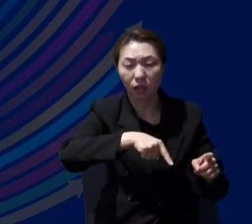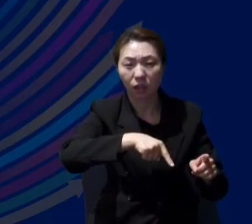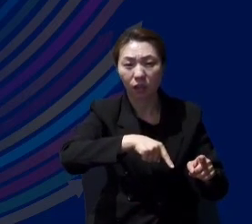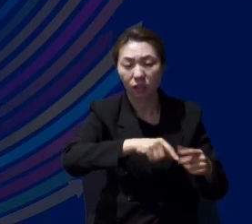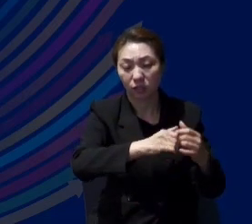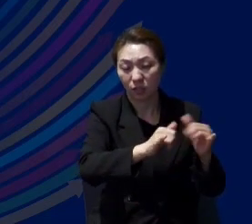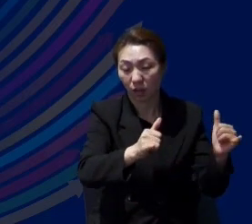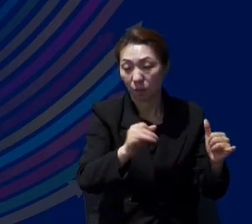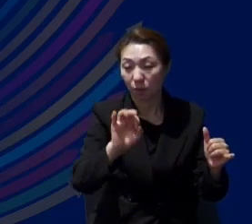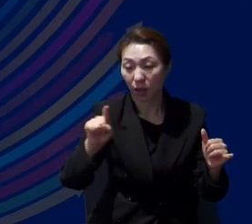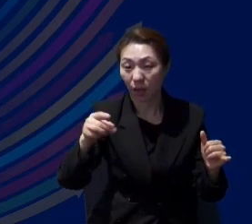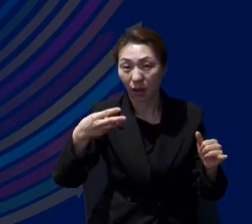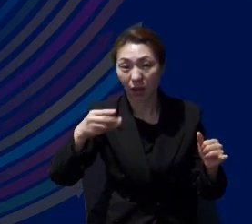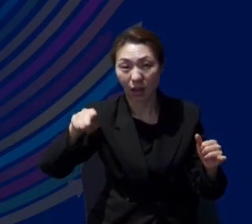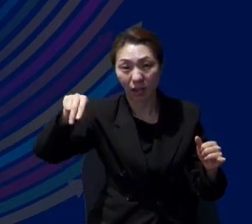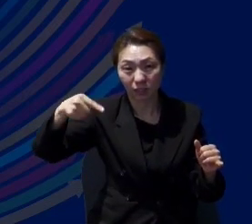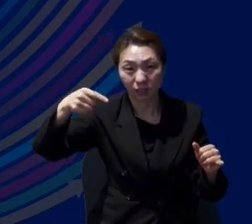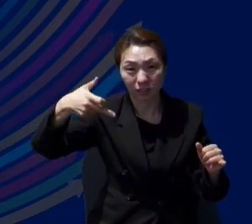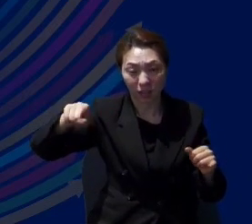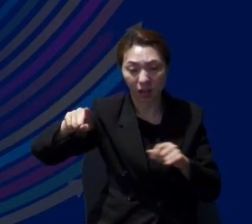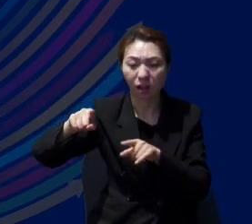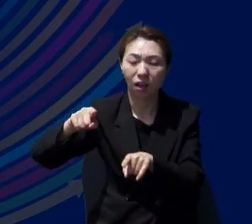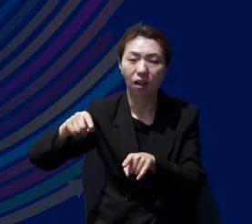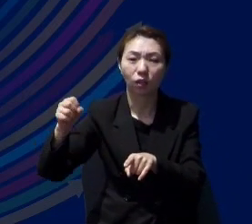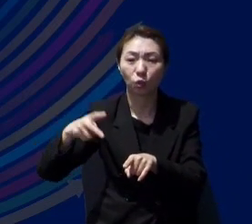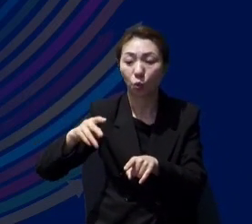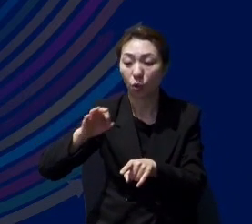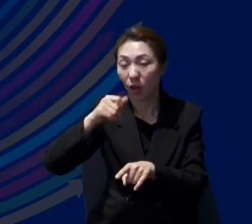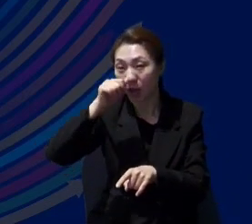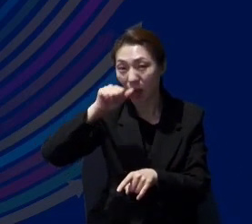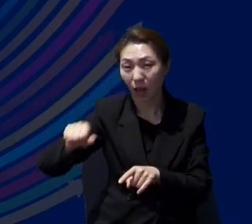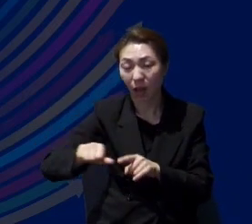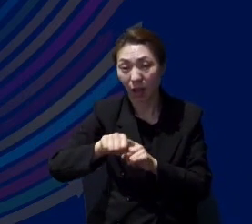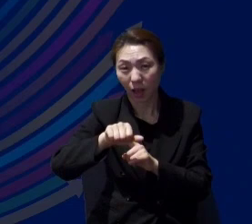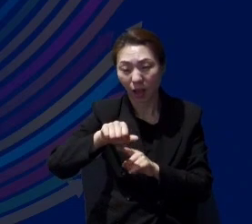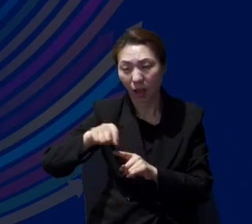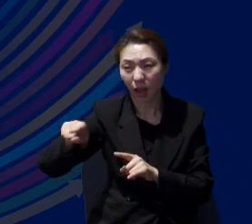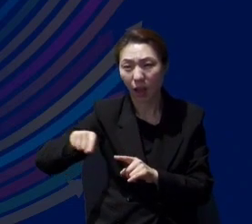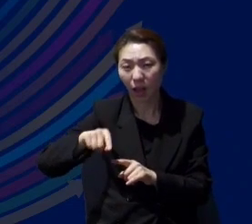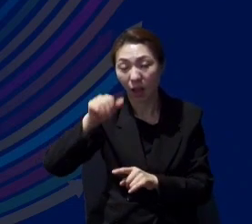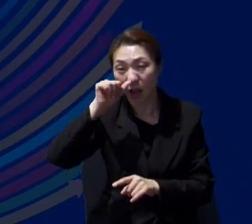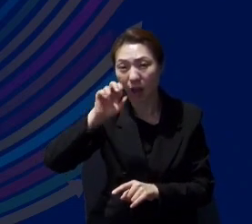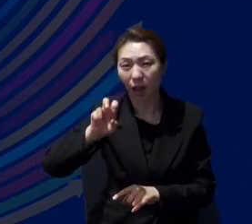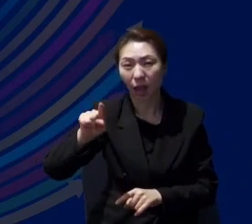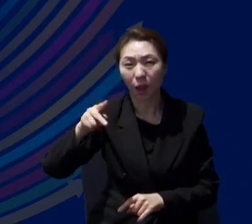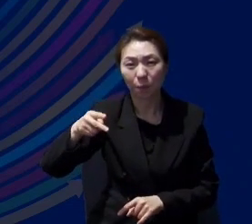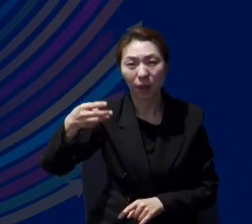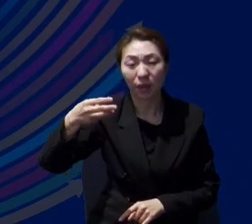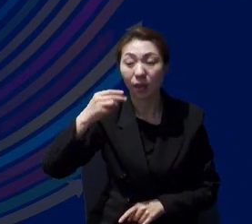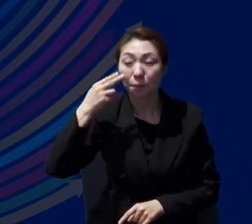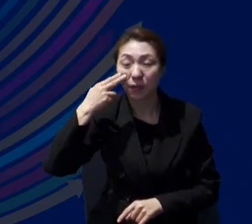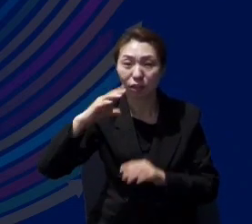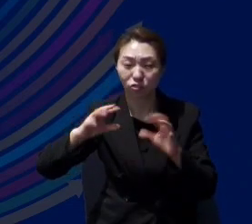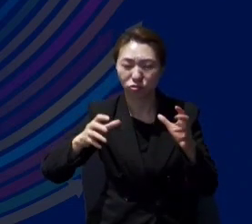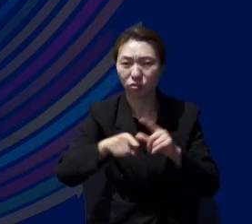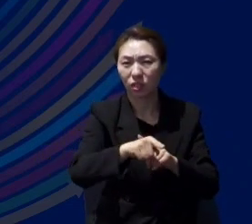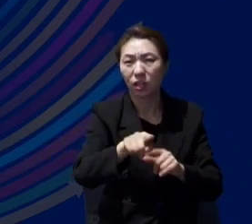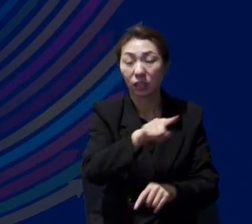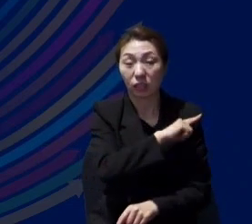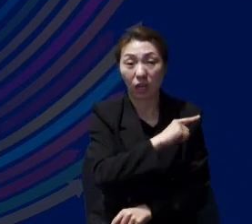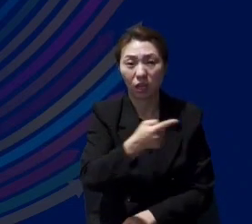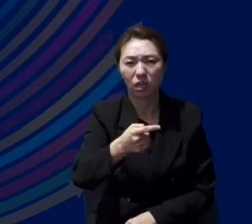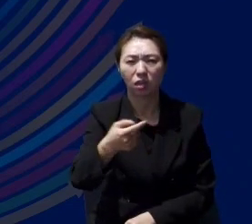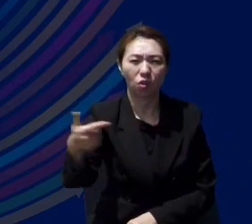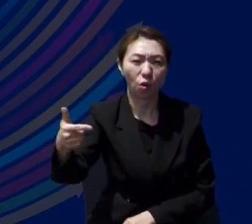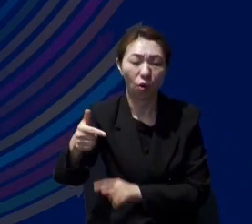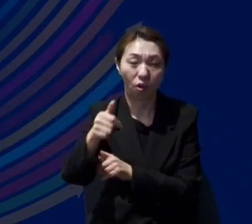also certain regions, such as the Southeast and Appalachia, that have relatively high mortality across a pretty wide range of causes. And then you see that